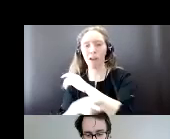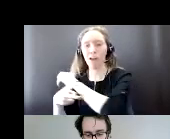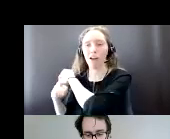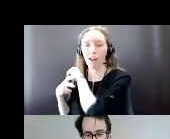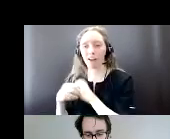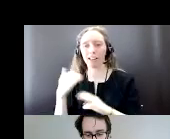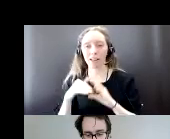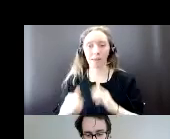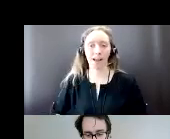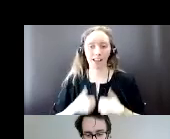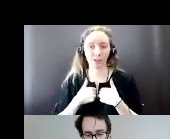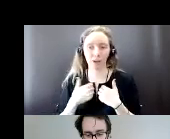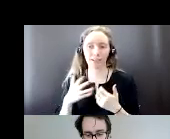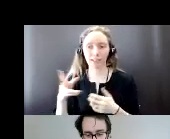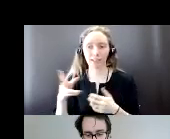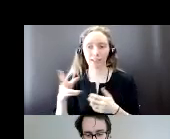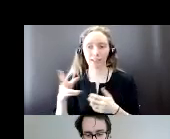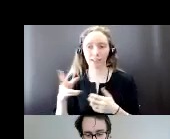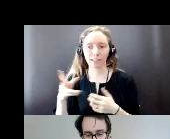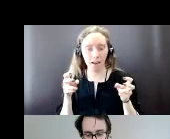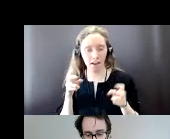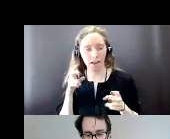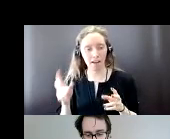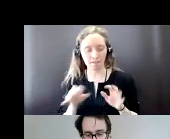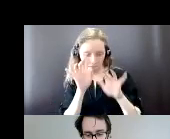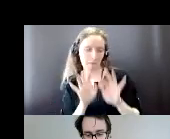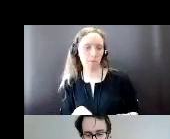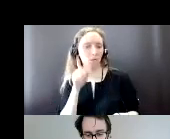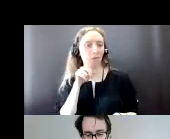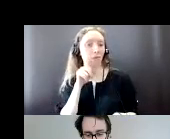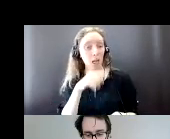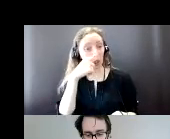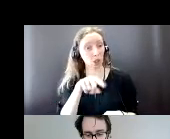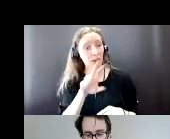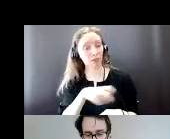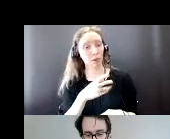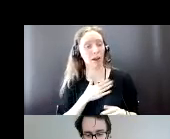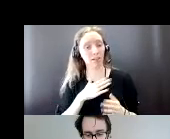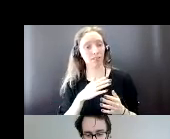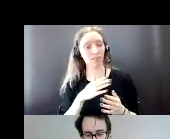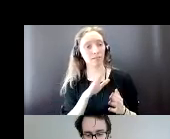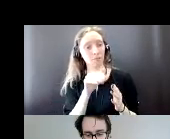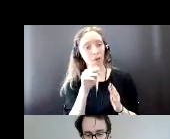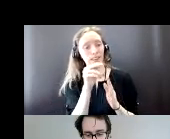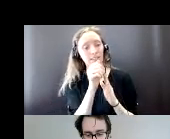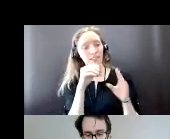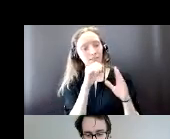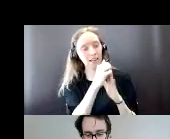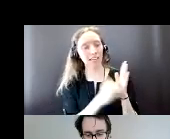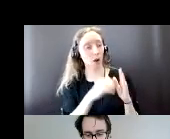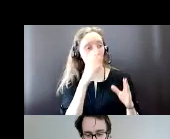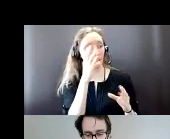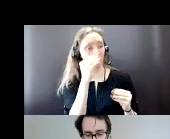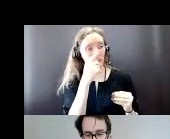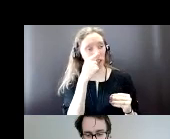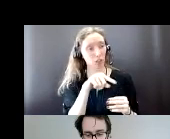employee and payroll's email address, it can easily be done. And that's where they ask for that direct deposit information to get